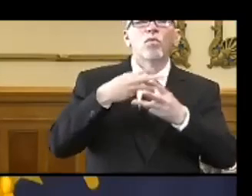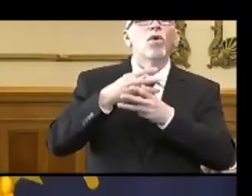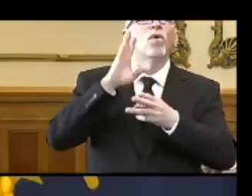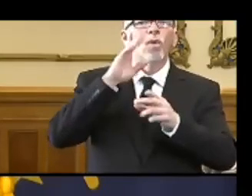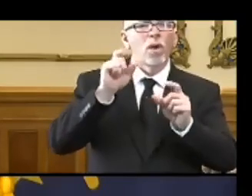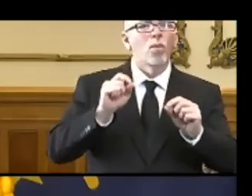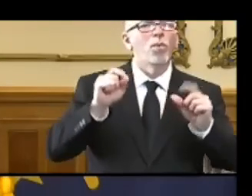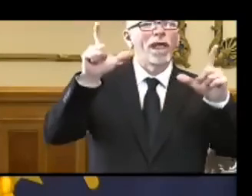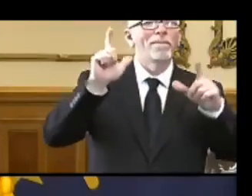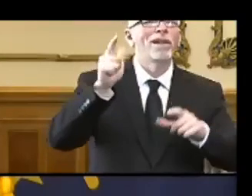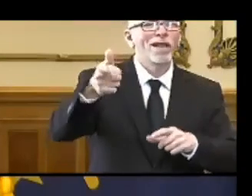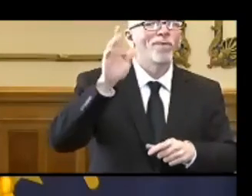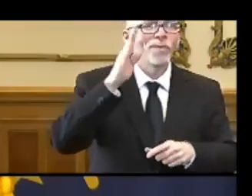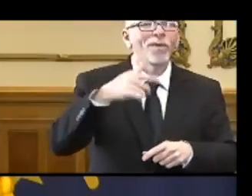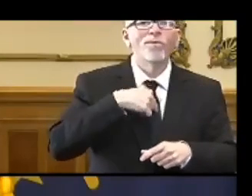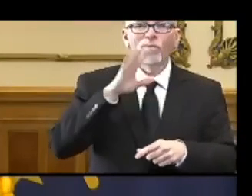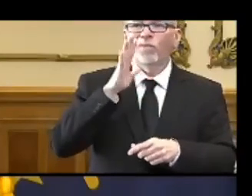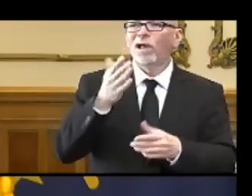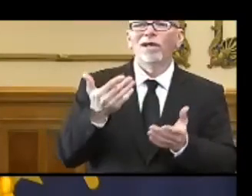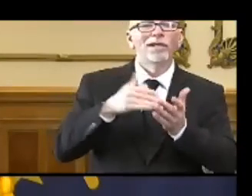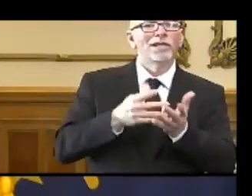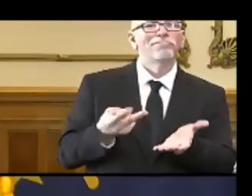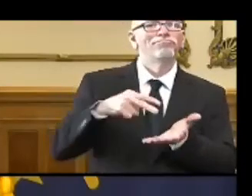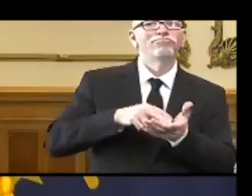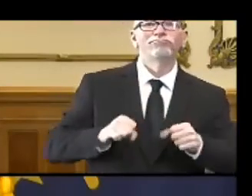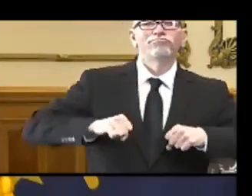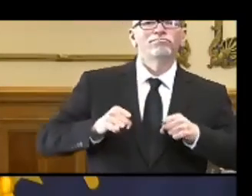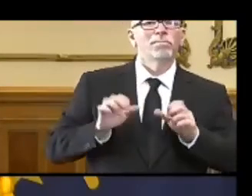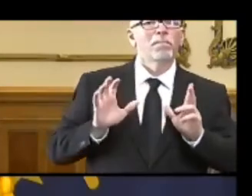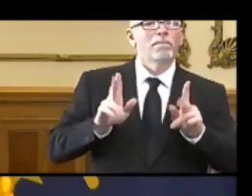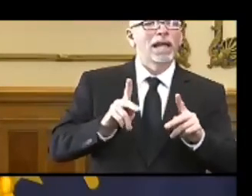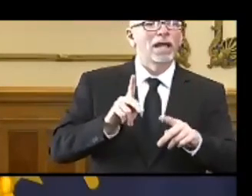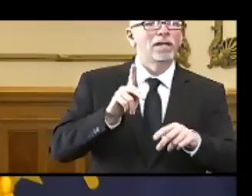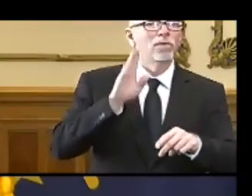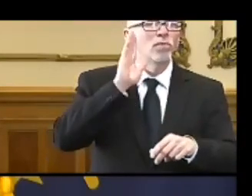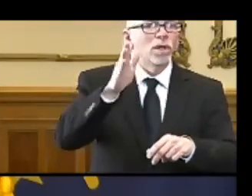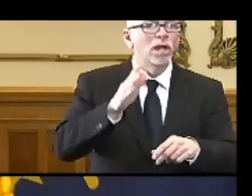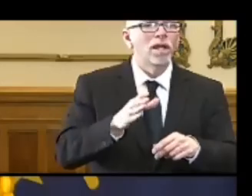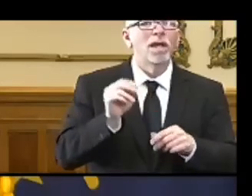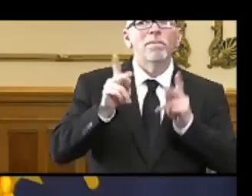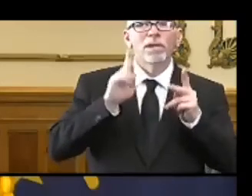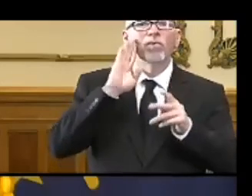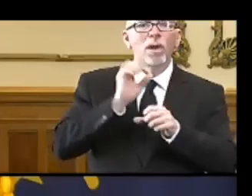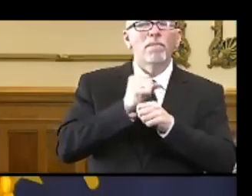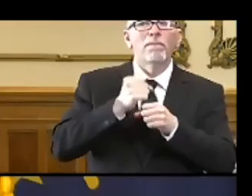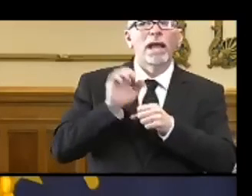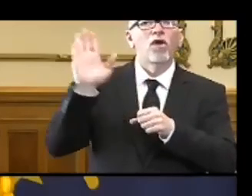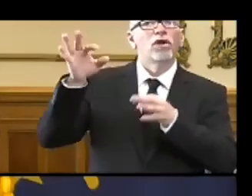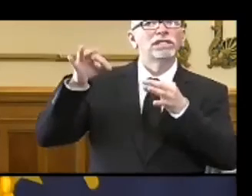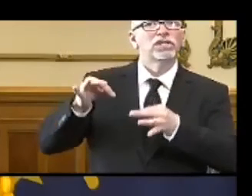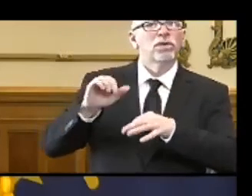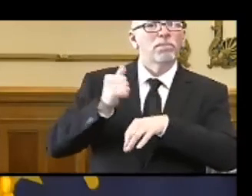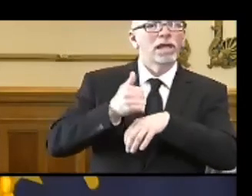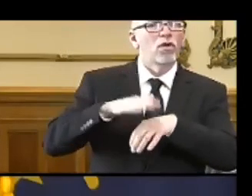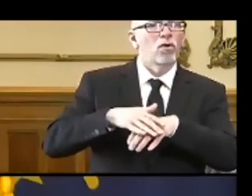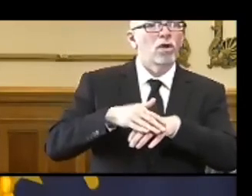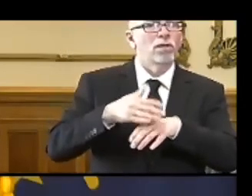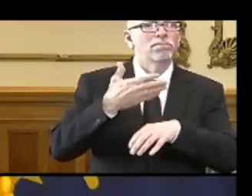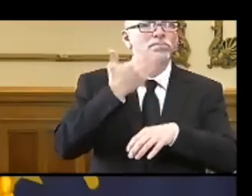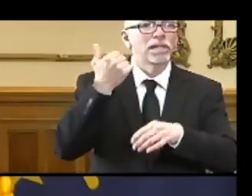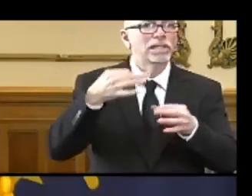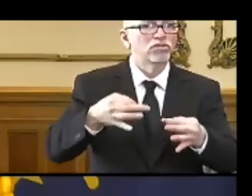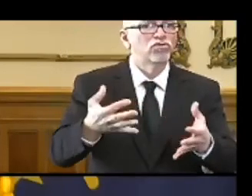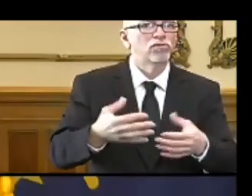again. We will all rise again. And folks are going to make investment decisions based on that. And during